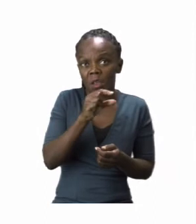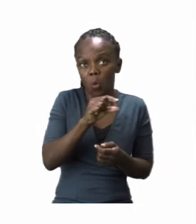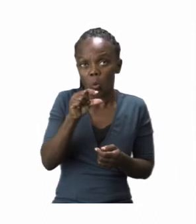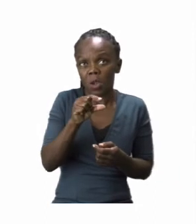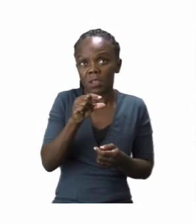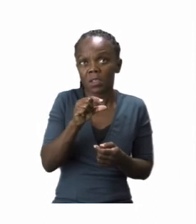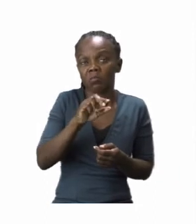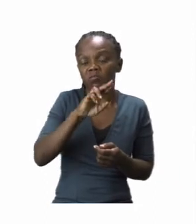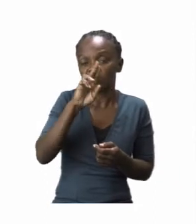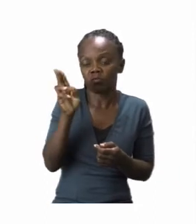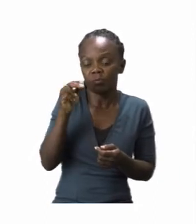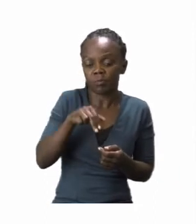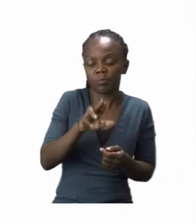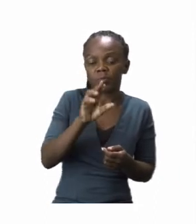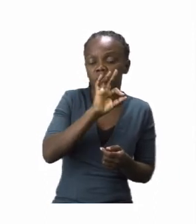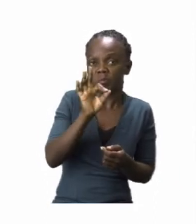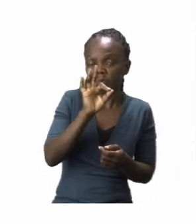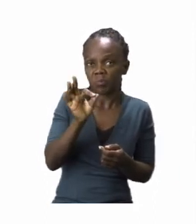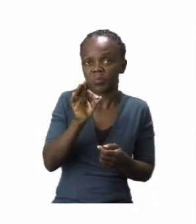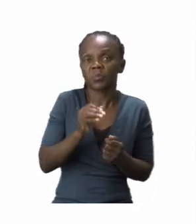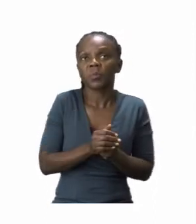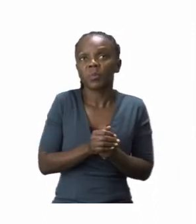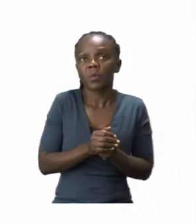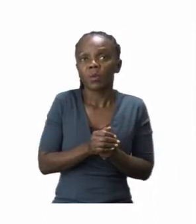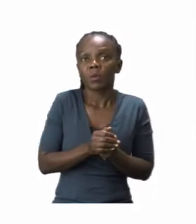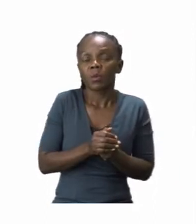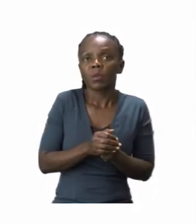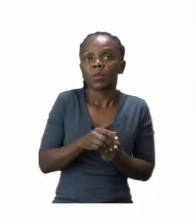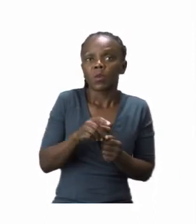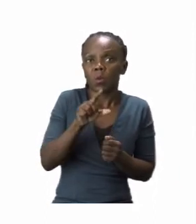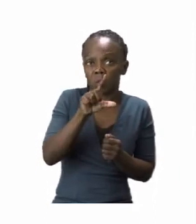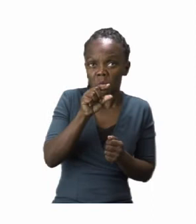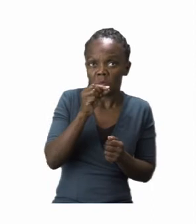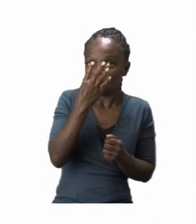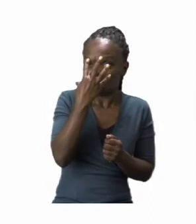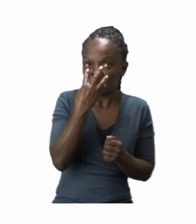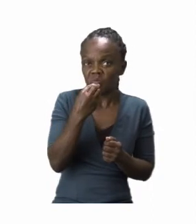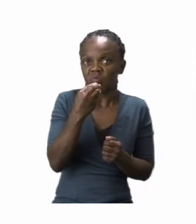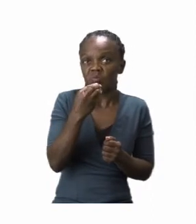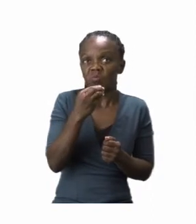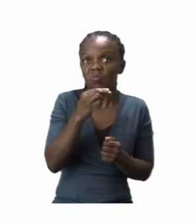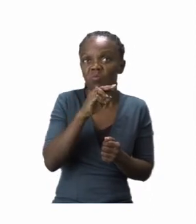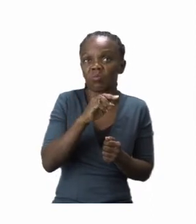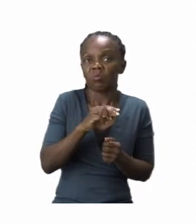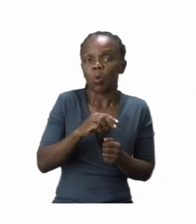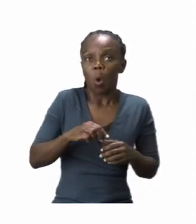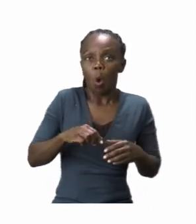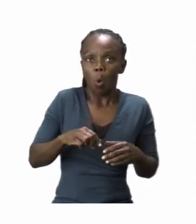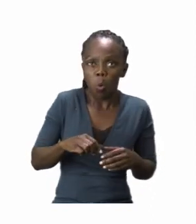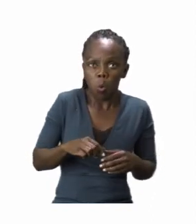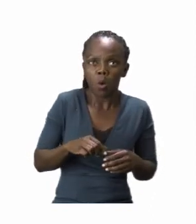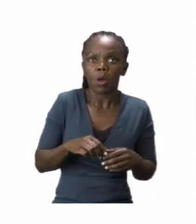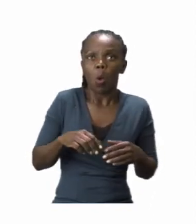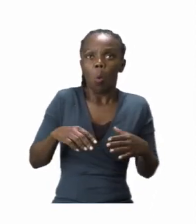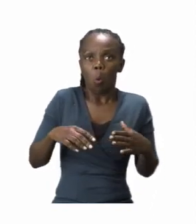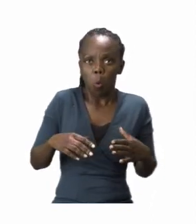That means for the second sentence, we are going to put the word build. Let's try and